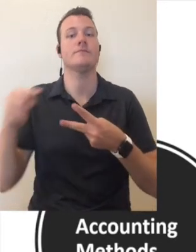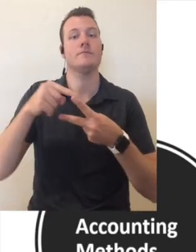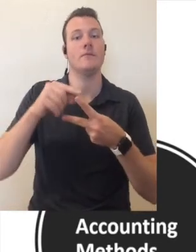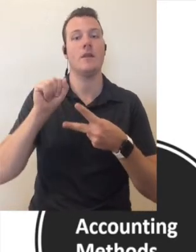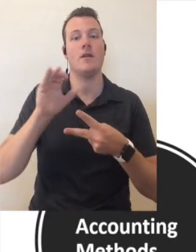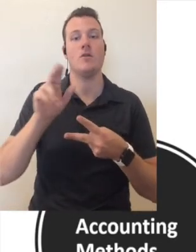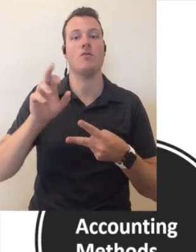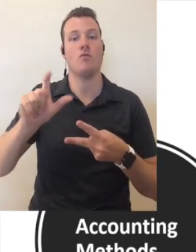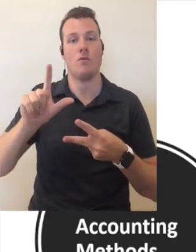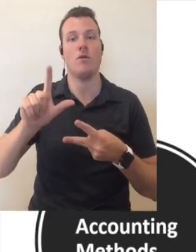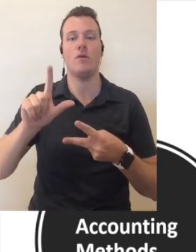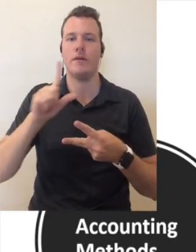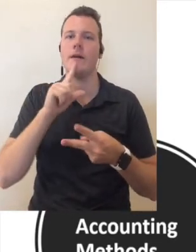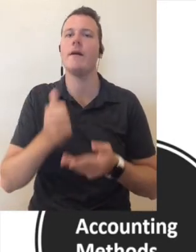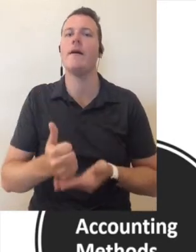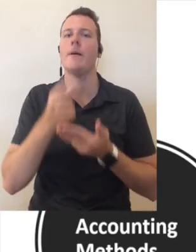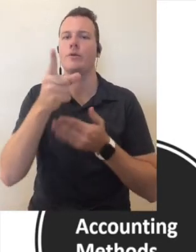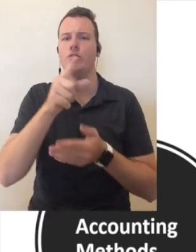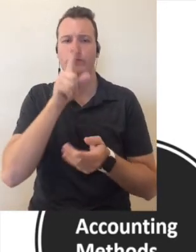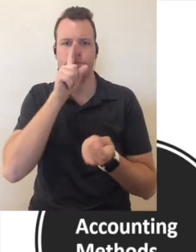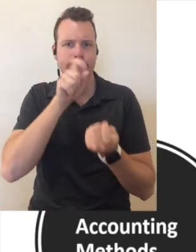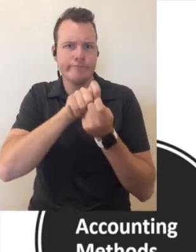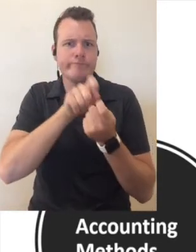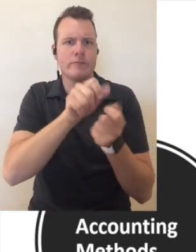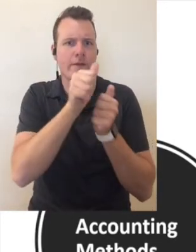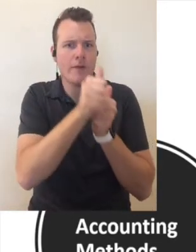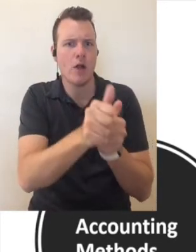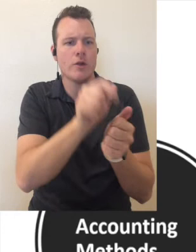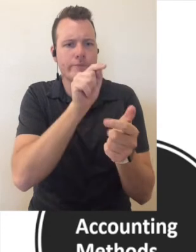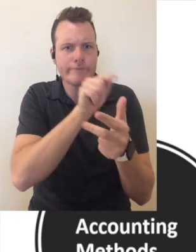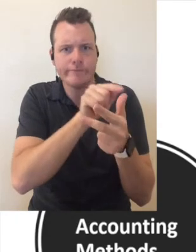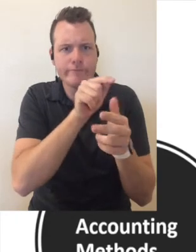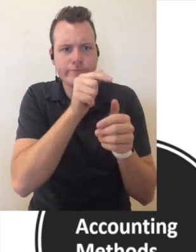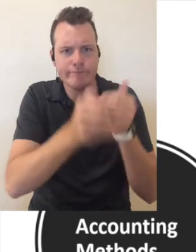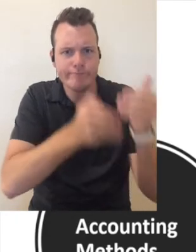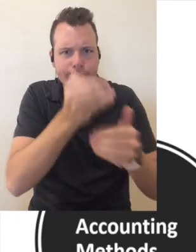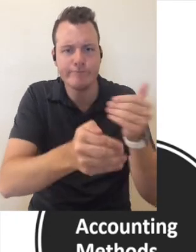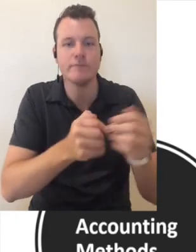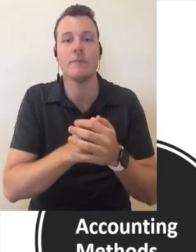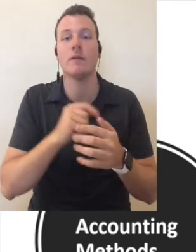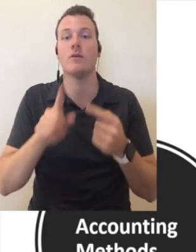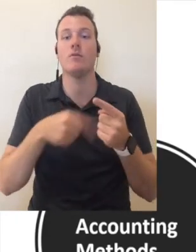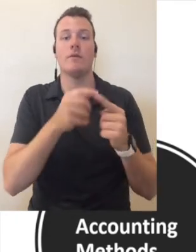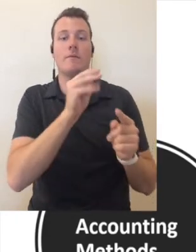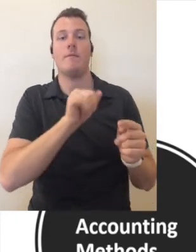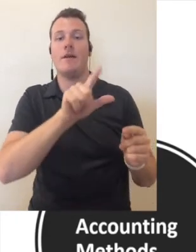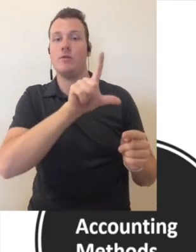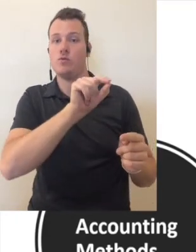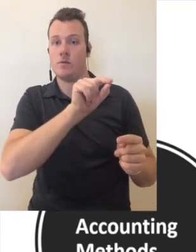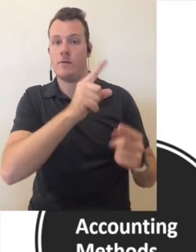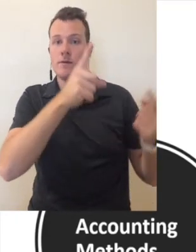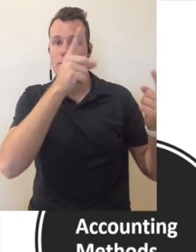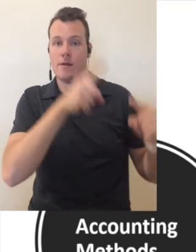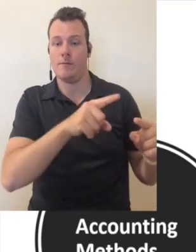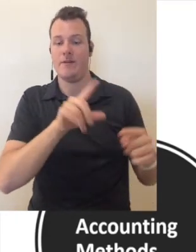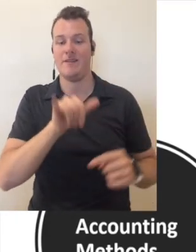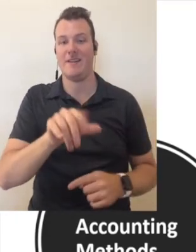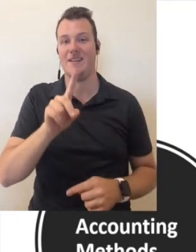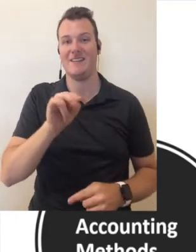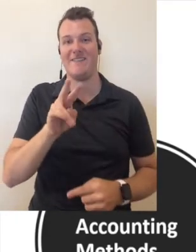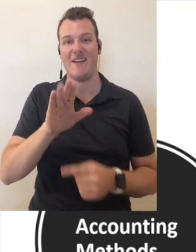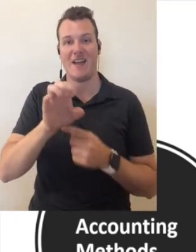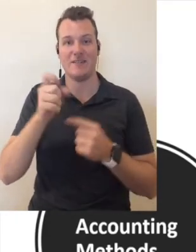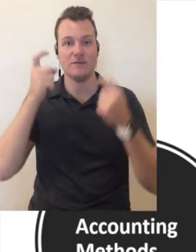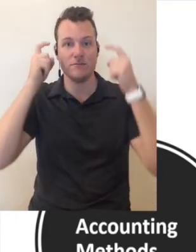basis, that's what this allows for. It allows you to say that on May the 20th, I